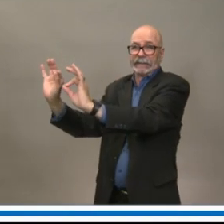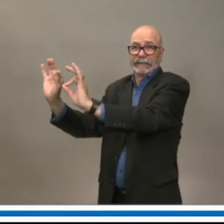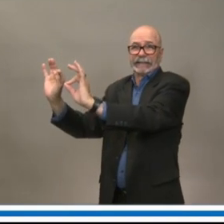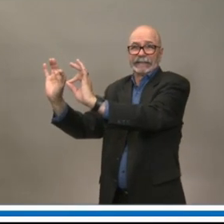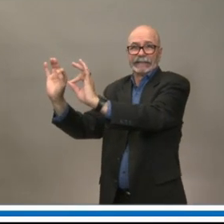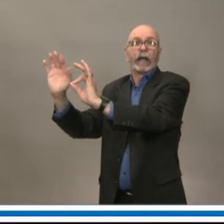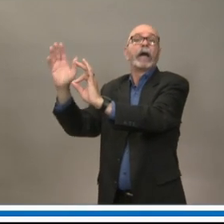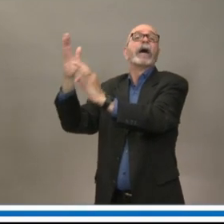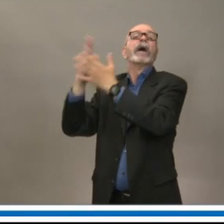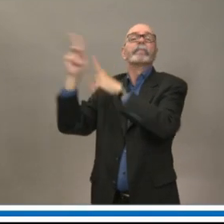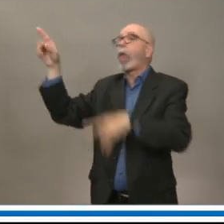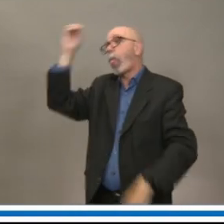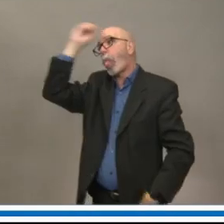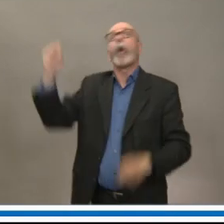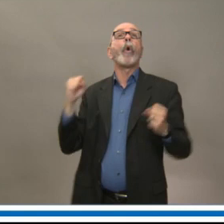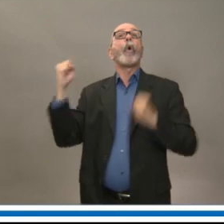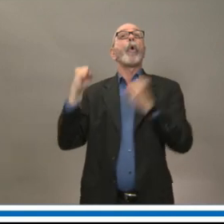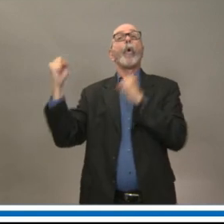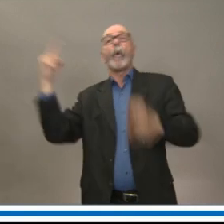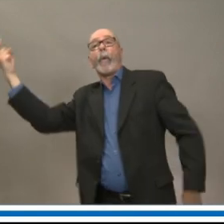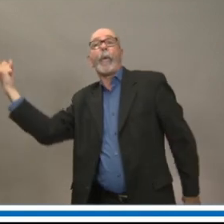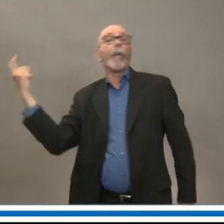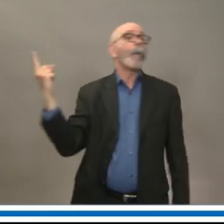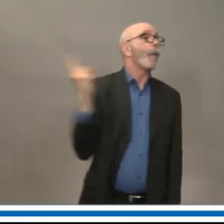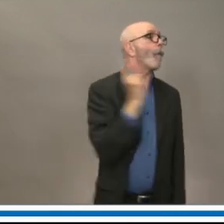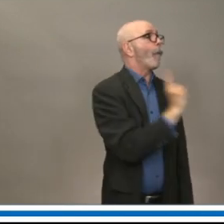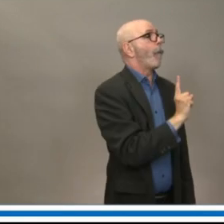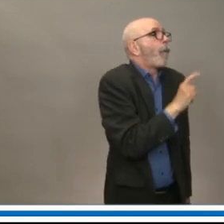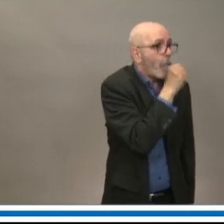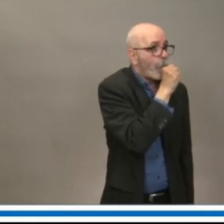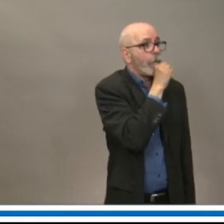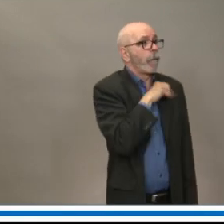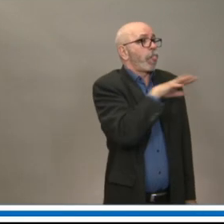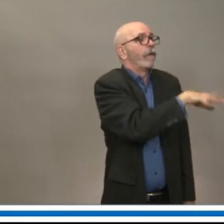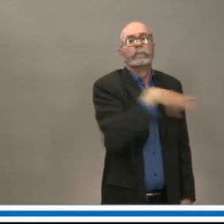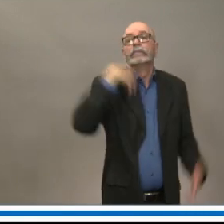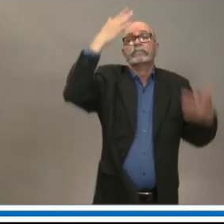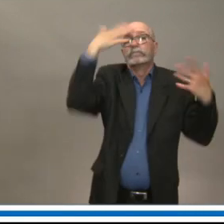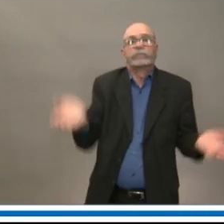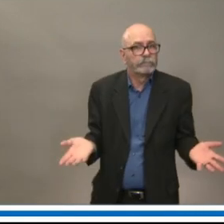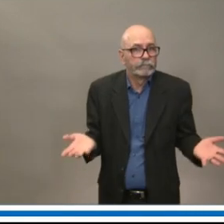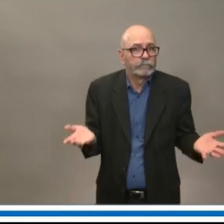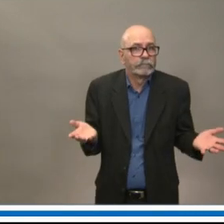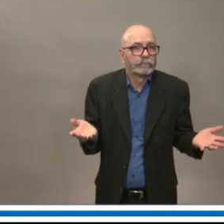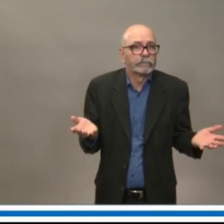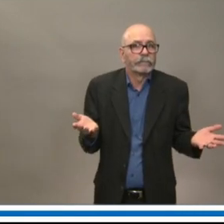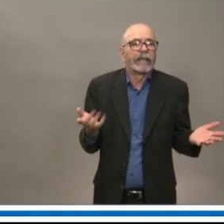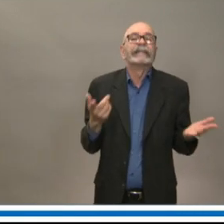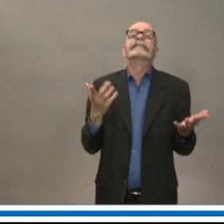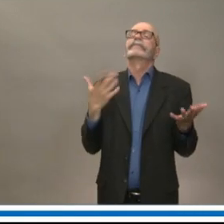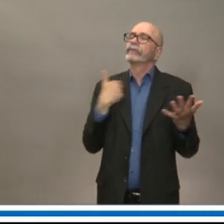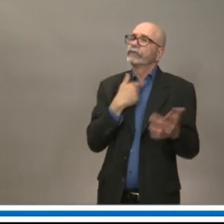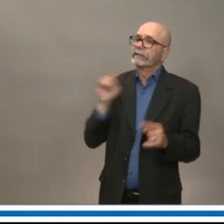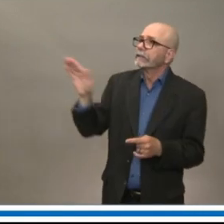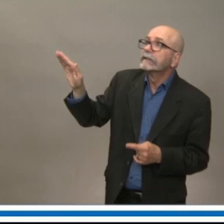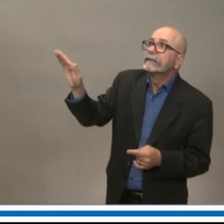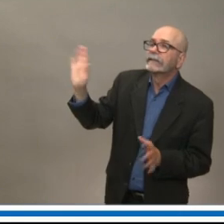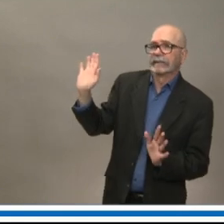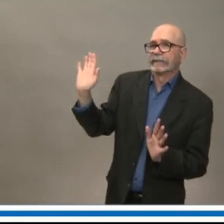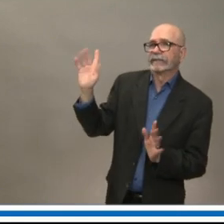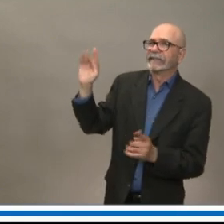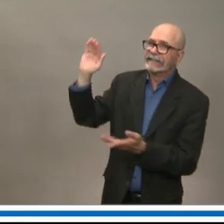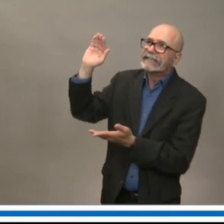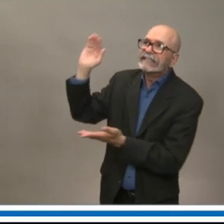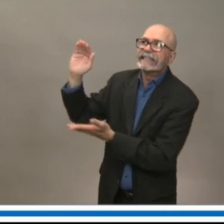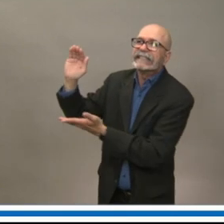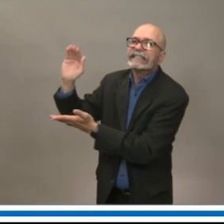and then going to work. So we can do all we can in the healthcare system to protect our long-term care facilities.